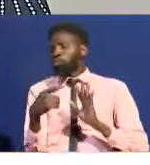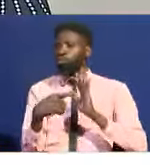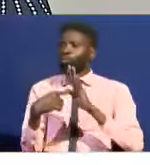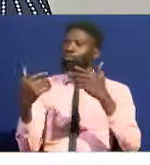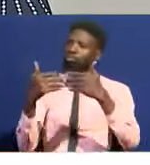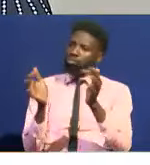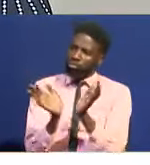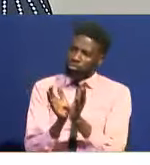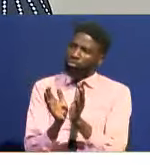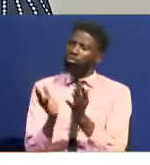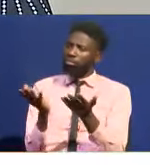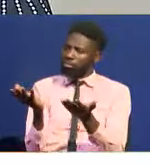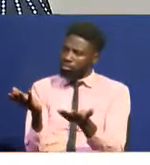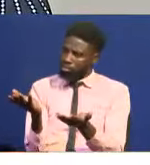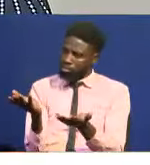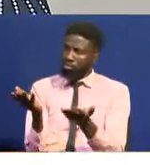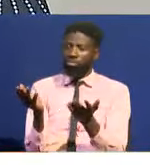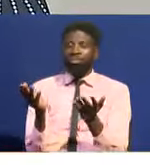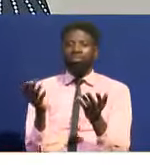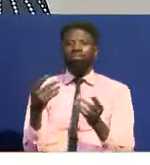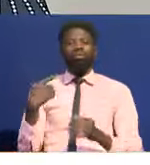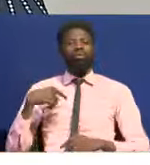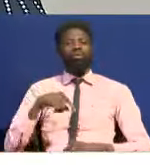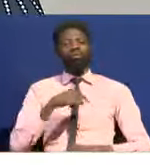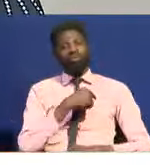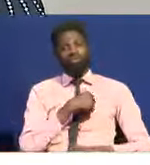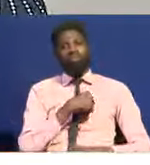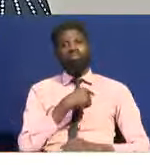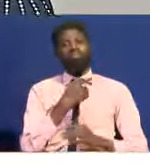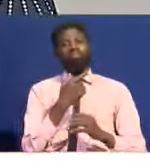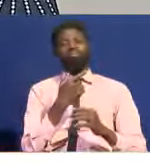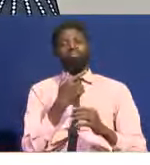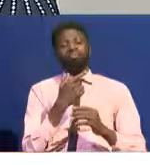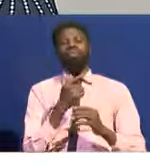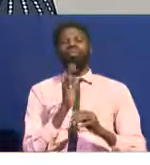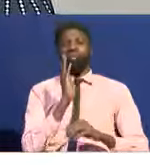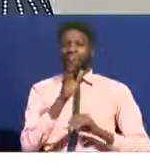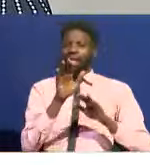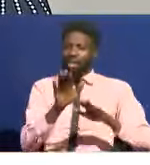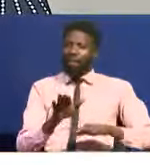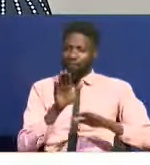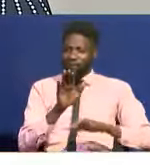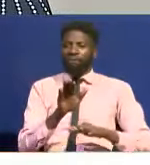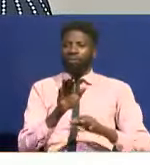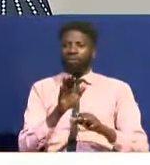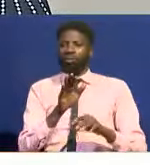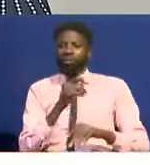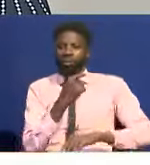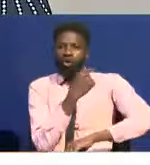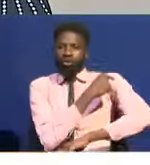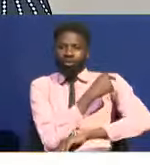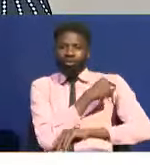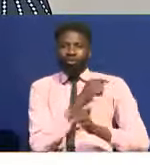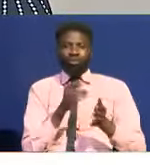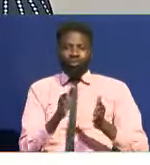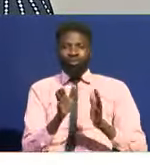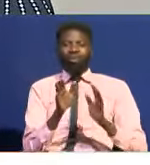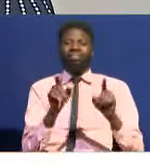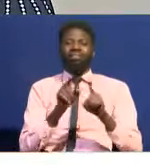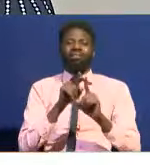community that we are not going to harm anybody. It is being done for